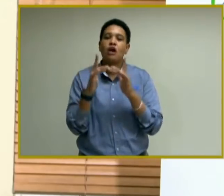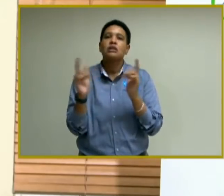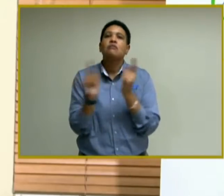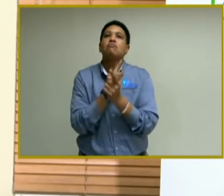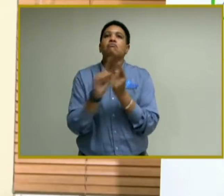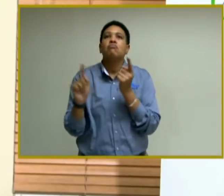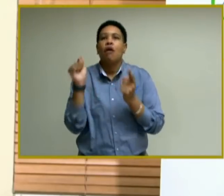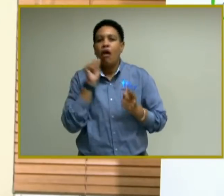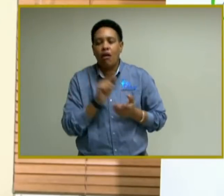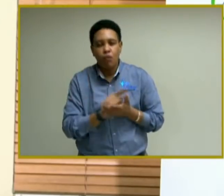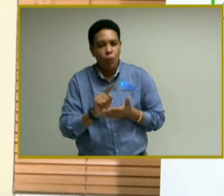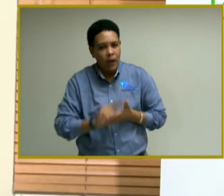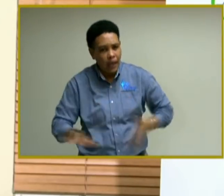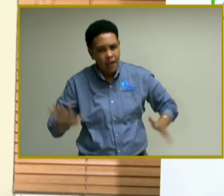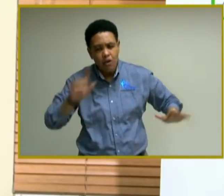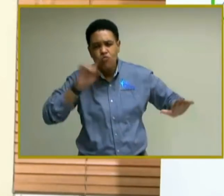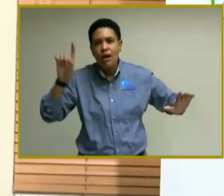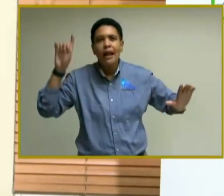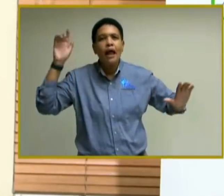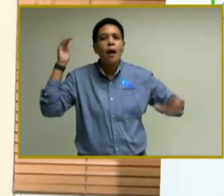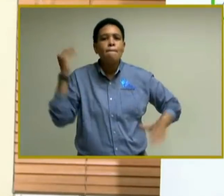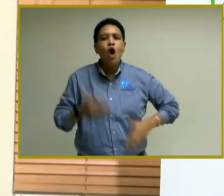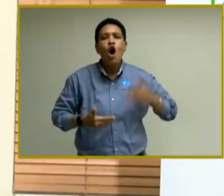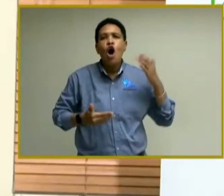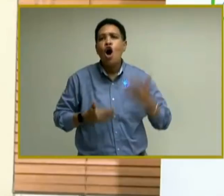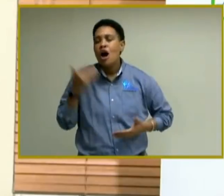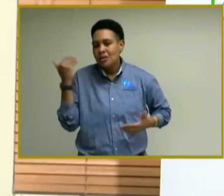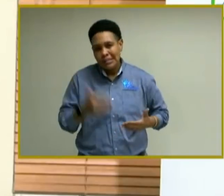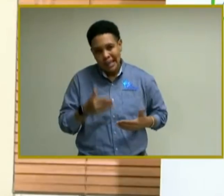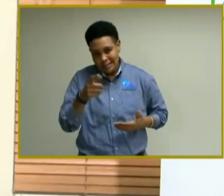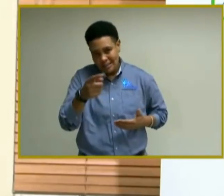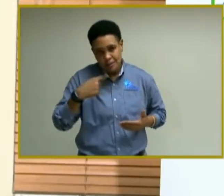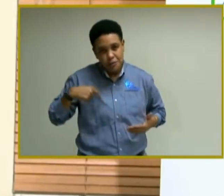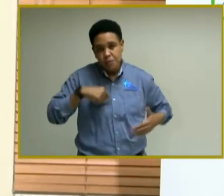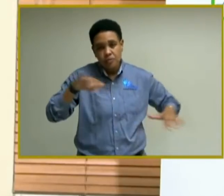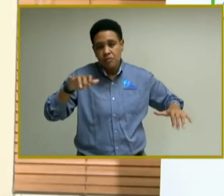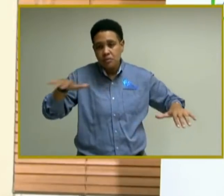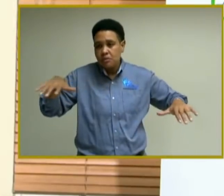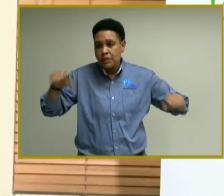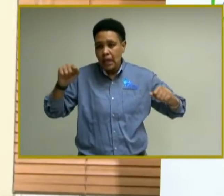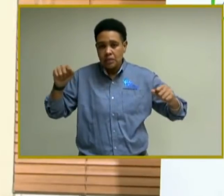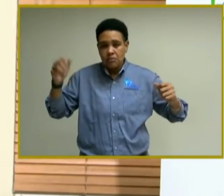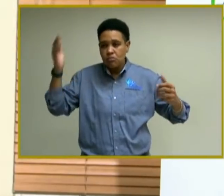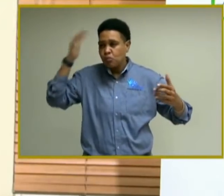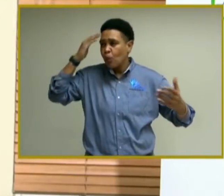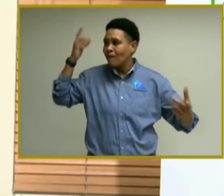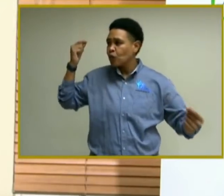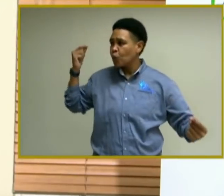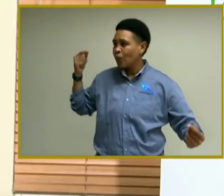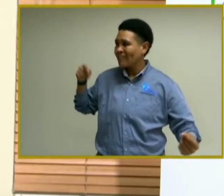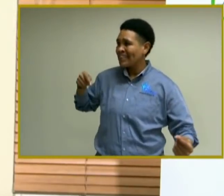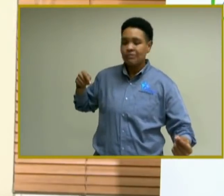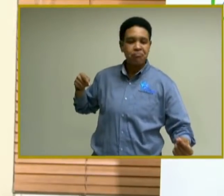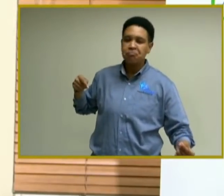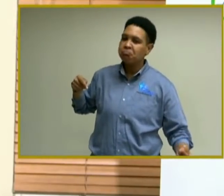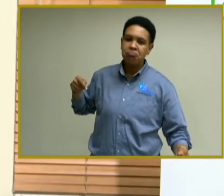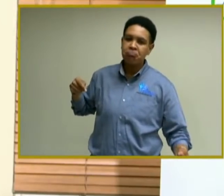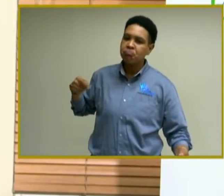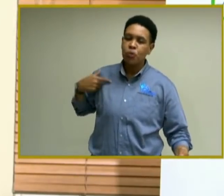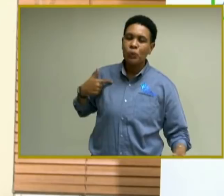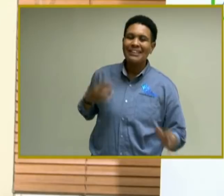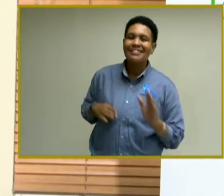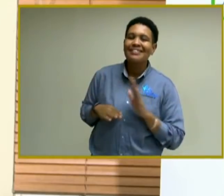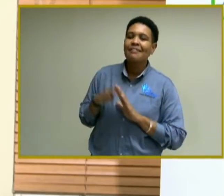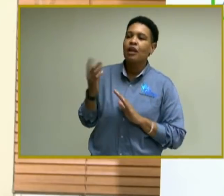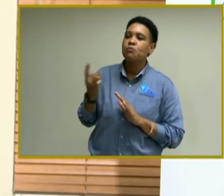so on. So it's a process. We didn't inherit a playbook, but we're certainly developing one. And I